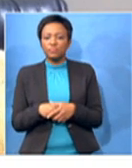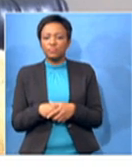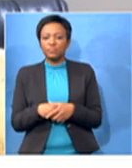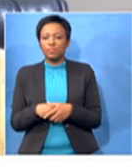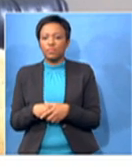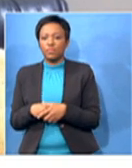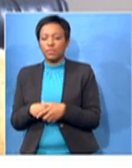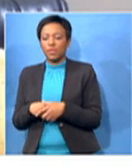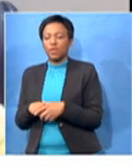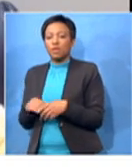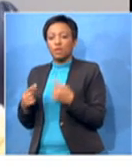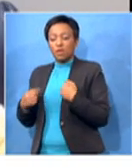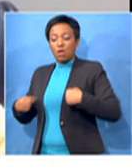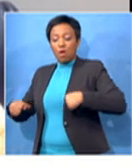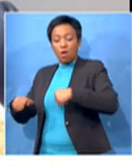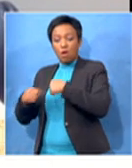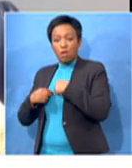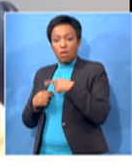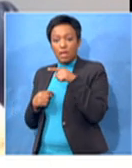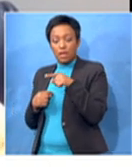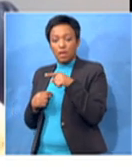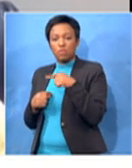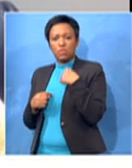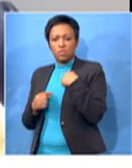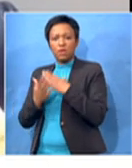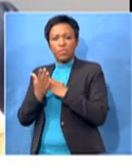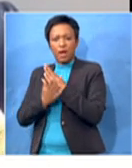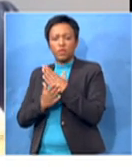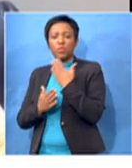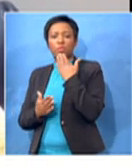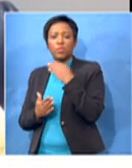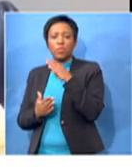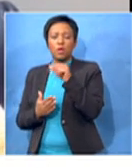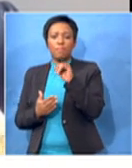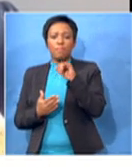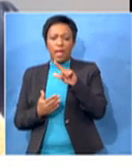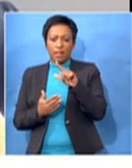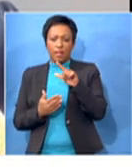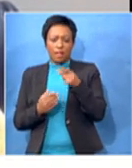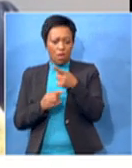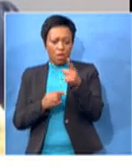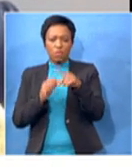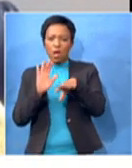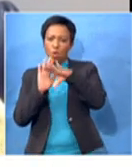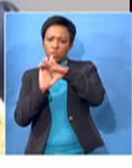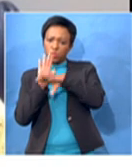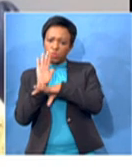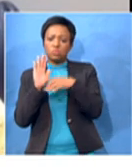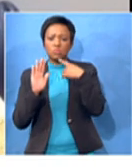of us, we have the right to bail. It's entrenched in our constitution. Every